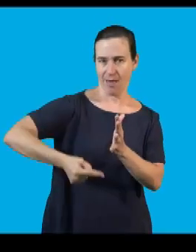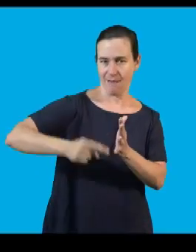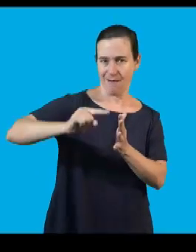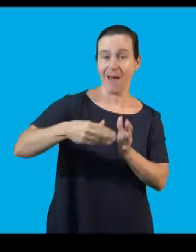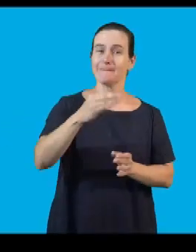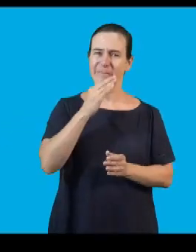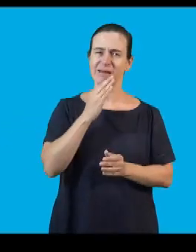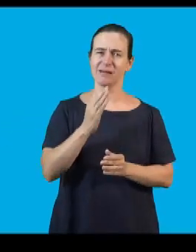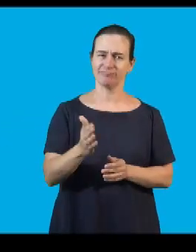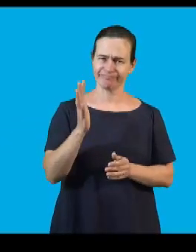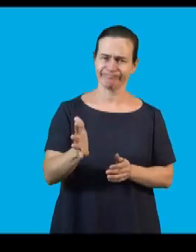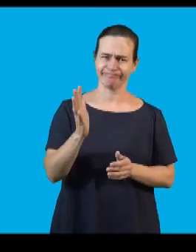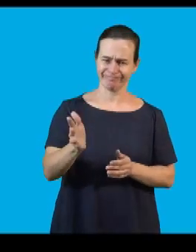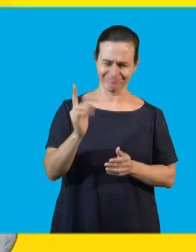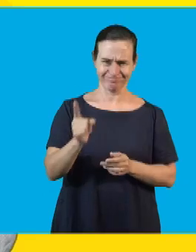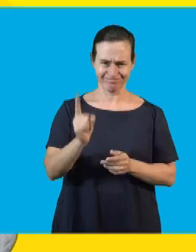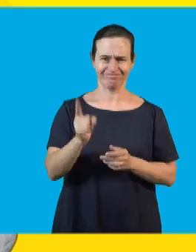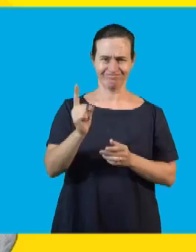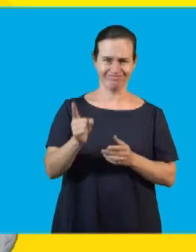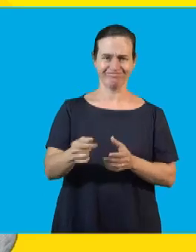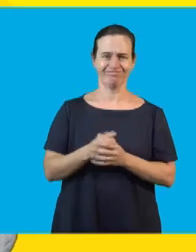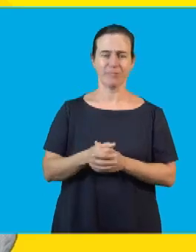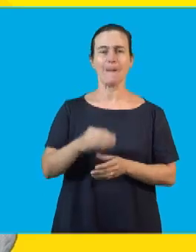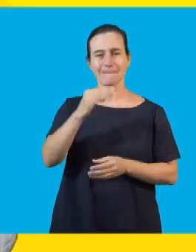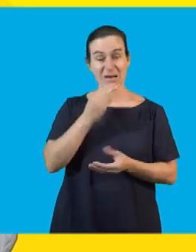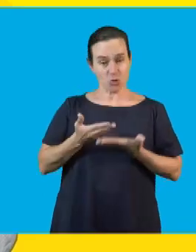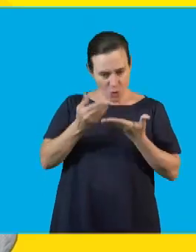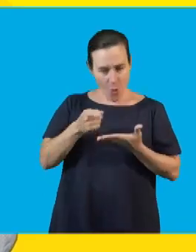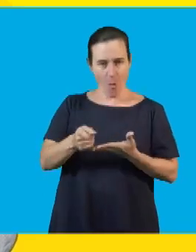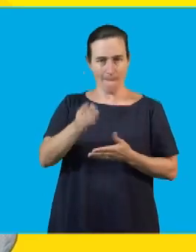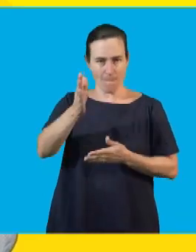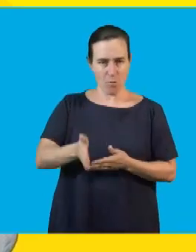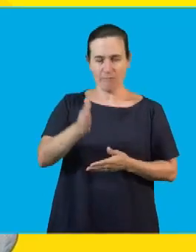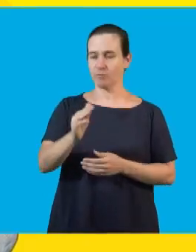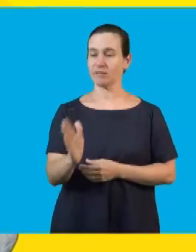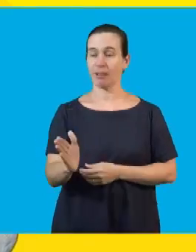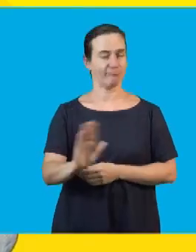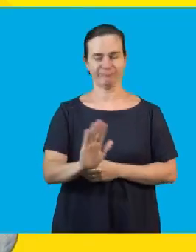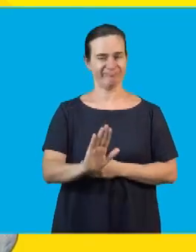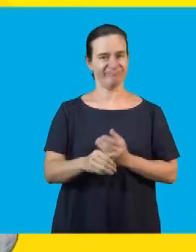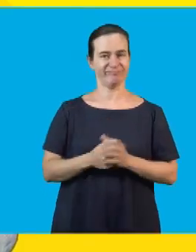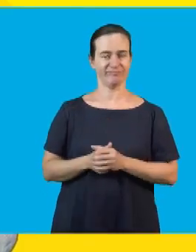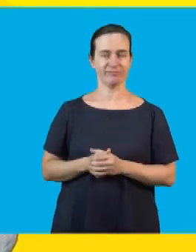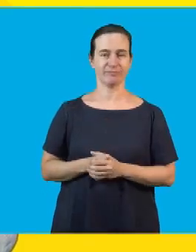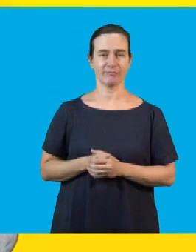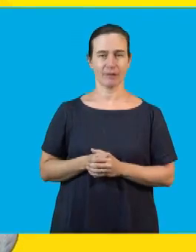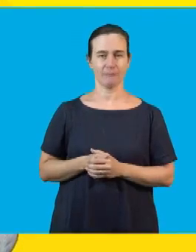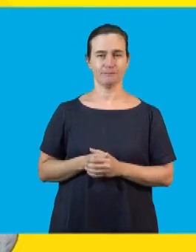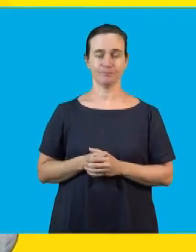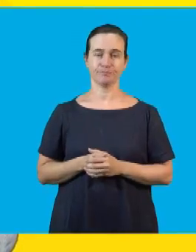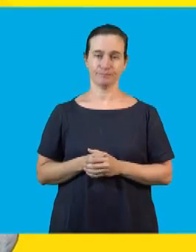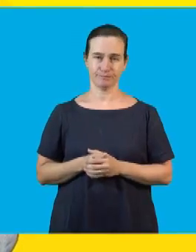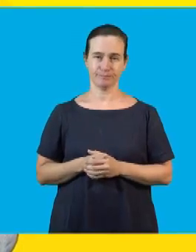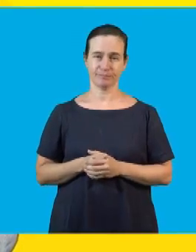moving again. So it's showing you, it's indicating something, it's adding value to the words that are being spoken, all